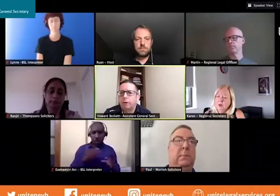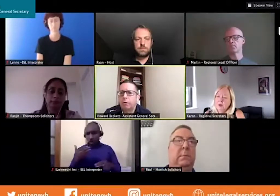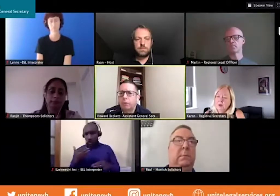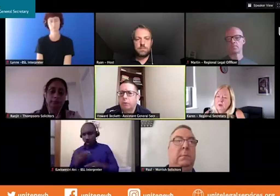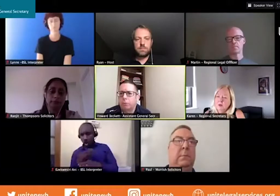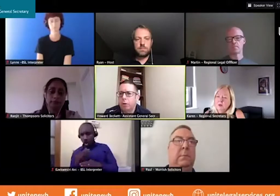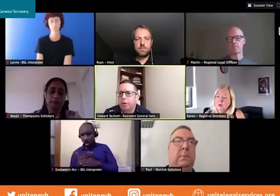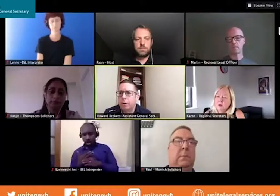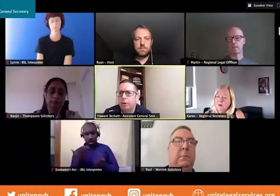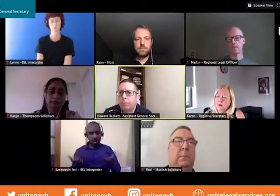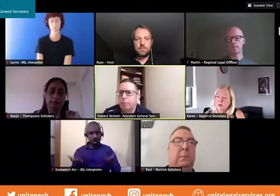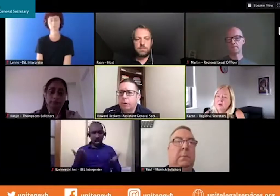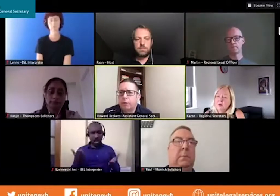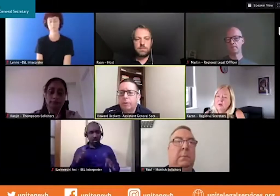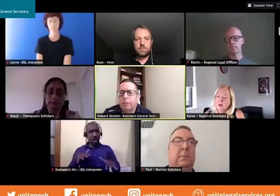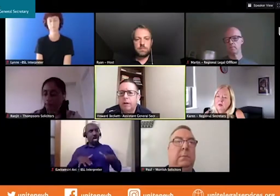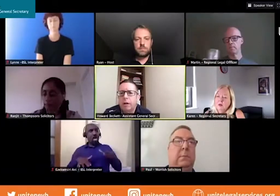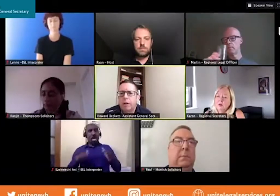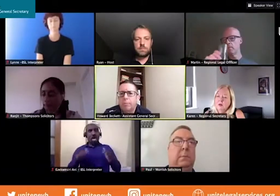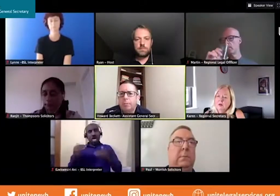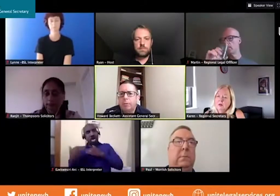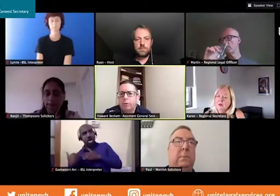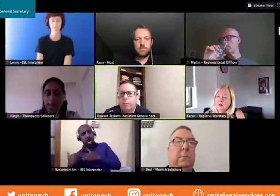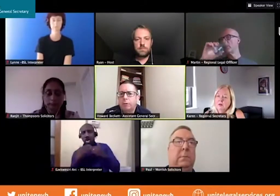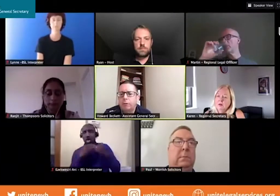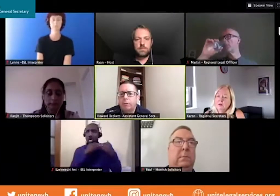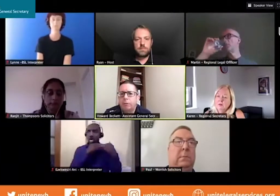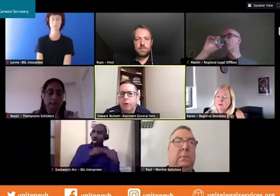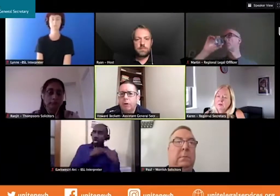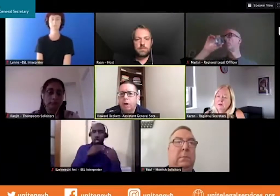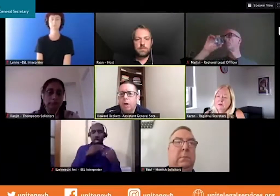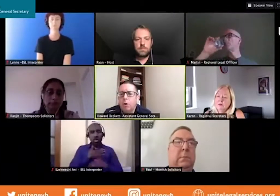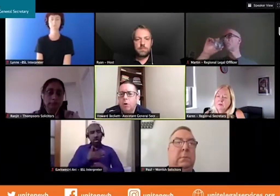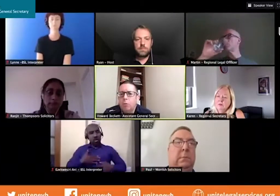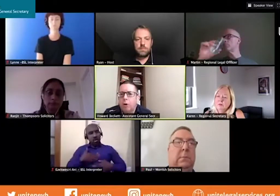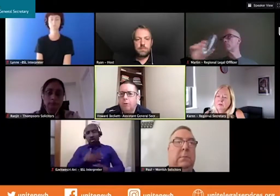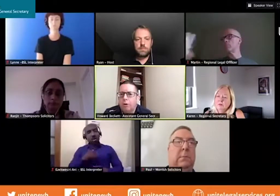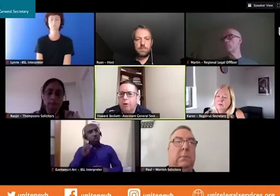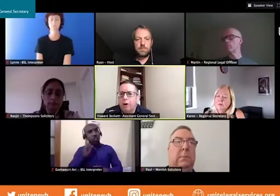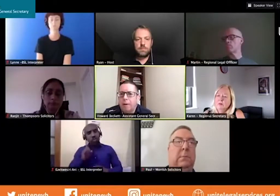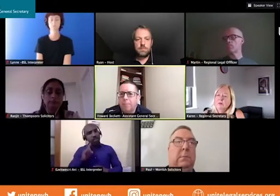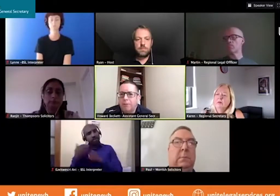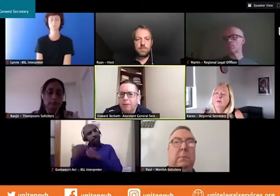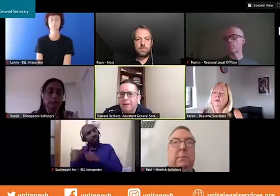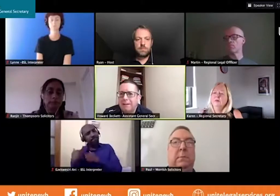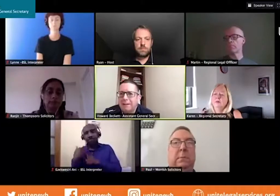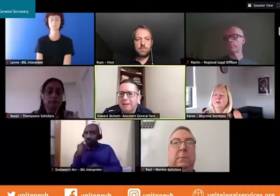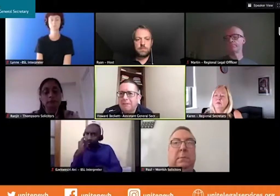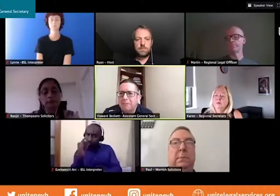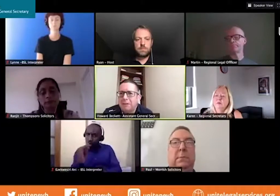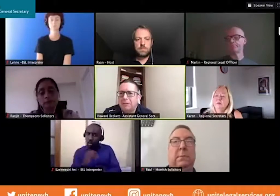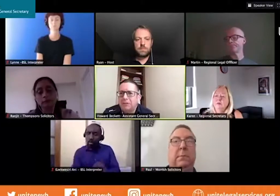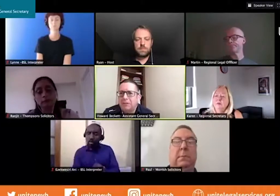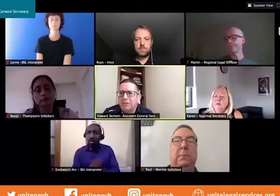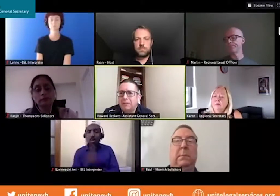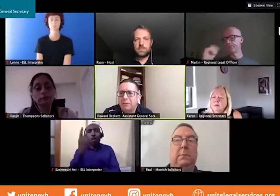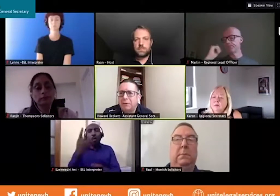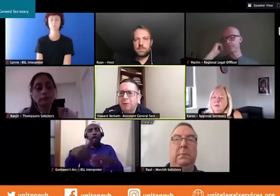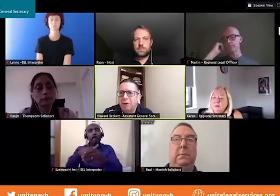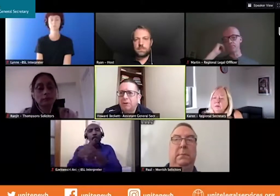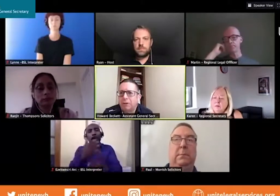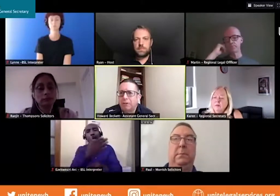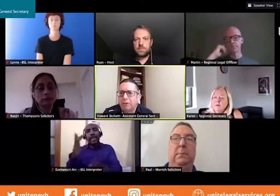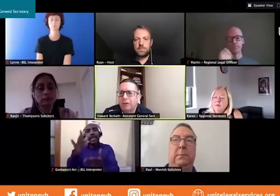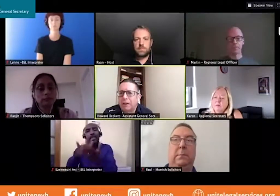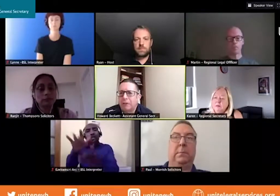has fallen predominantly upon our female membership, and it's simply wrong. One of our members, Karen, in the East Midlands, said to me, he